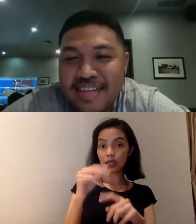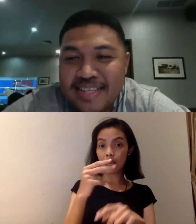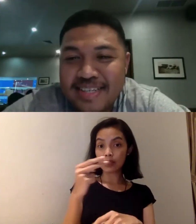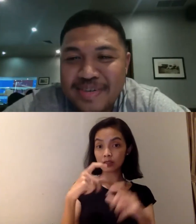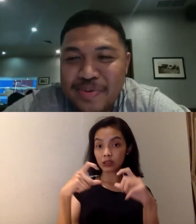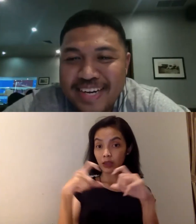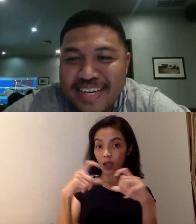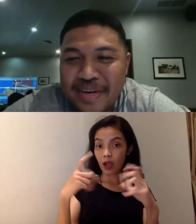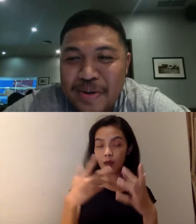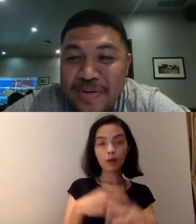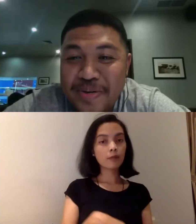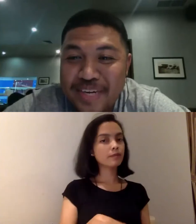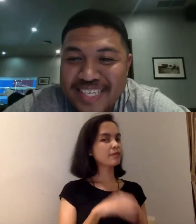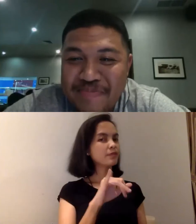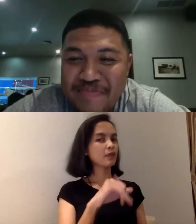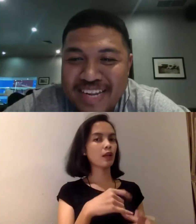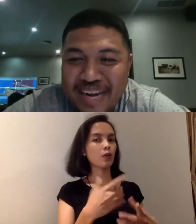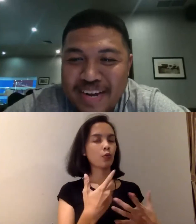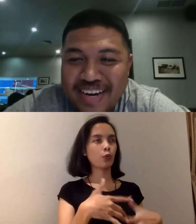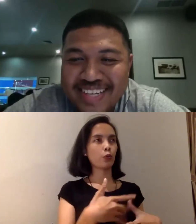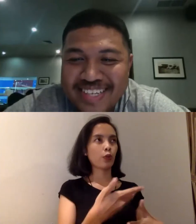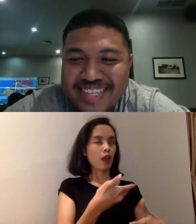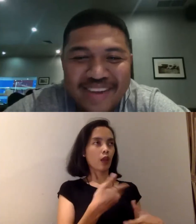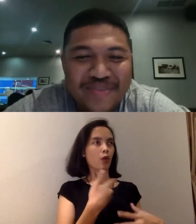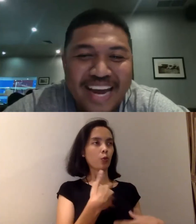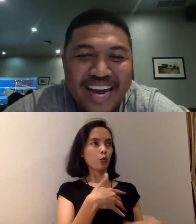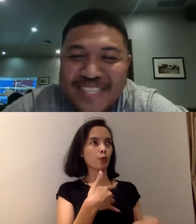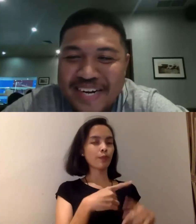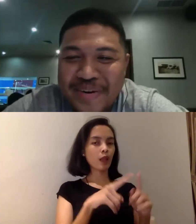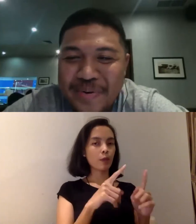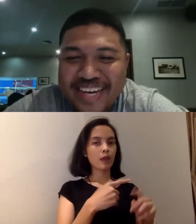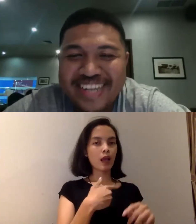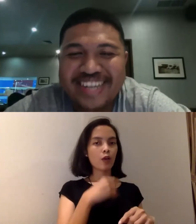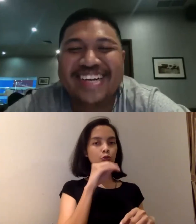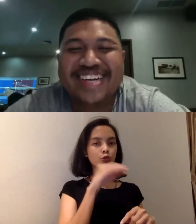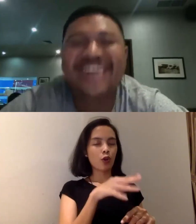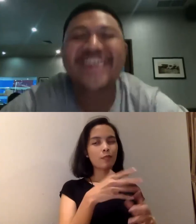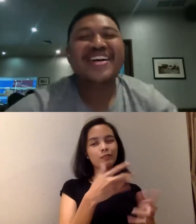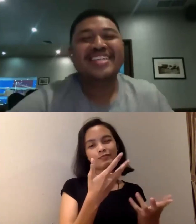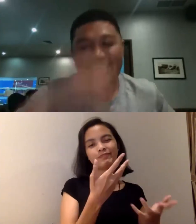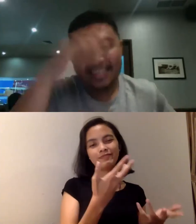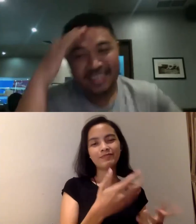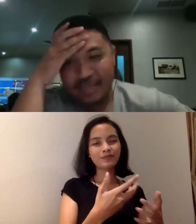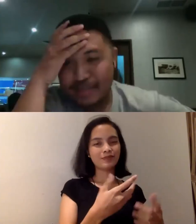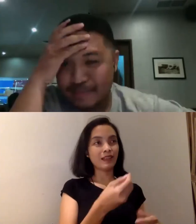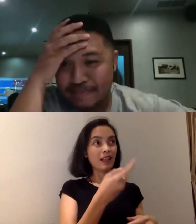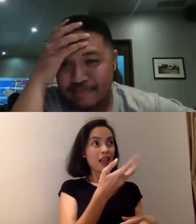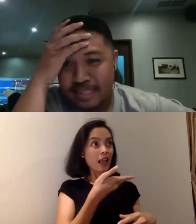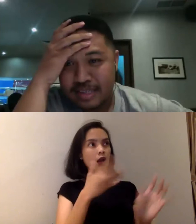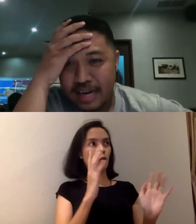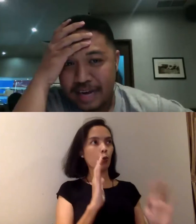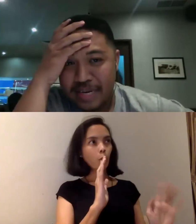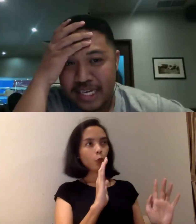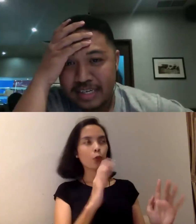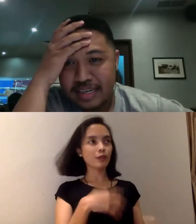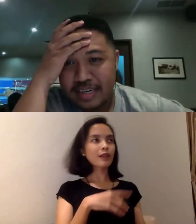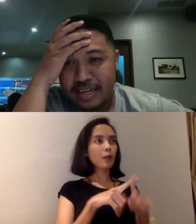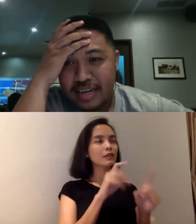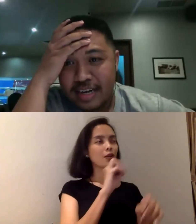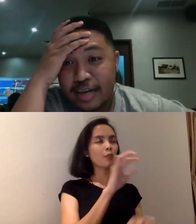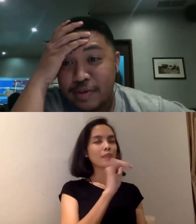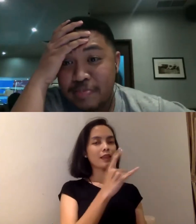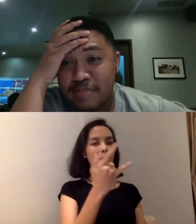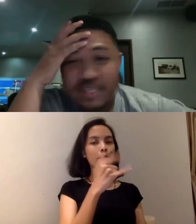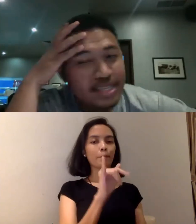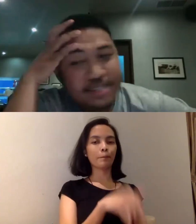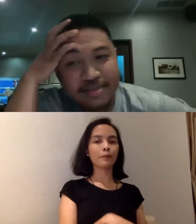Yeah, I think it's quite a loaded question, but I'm gonna answer anyway. Yeah, I mean,